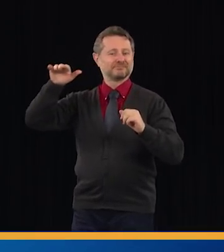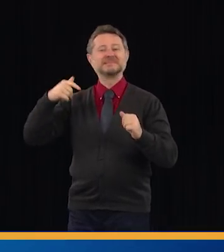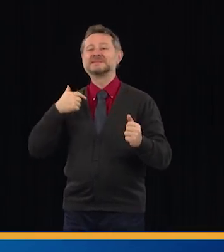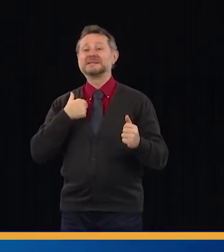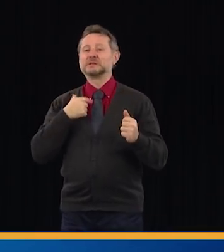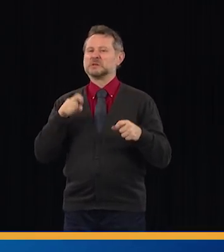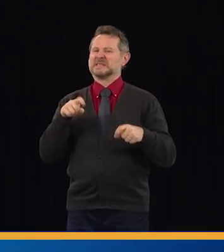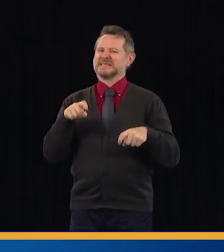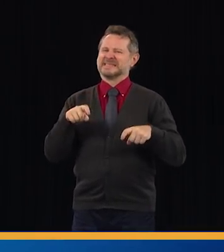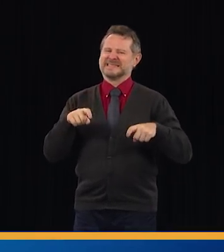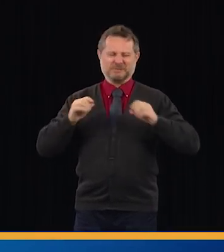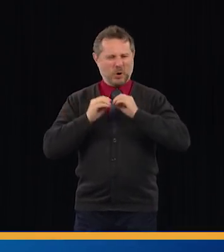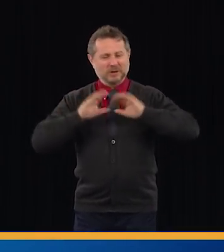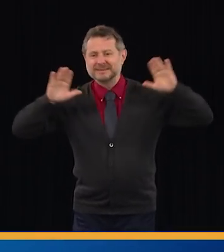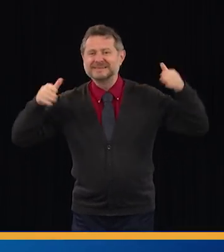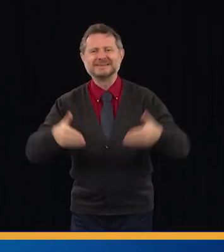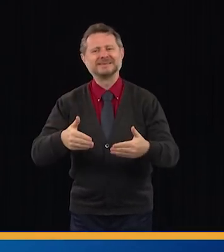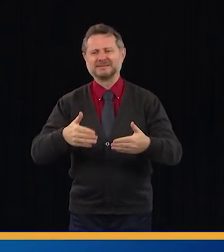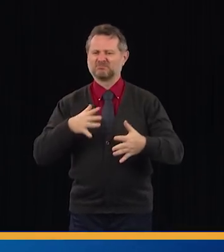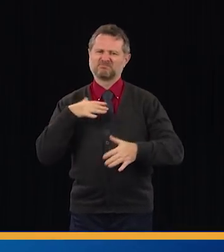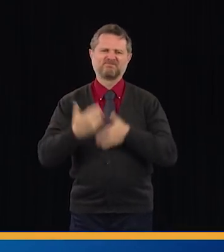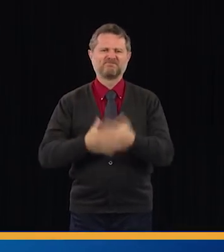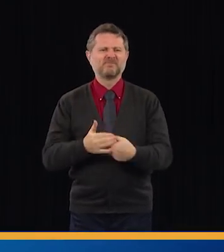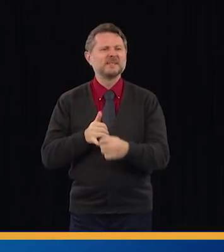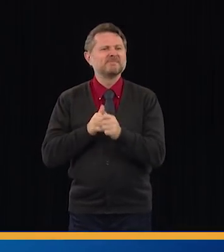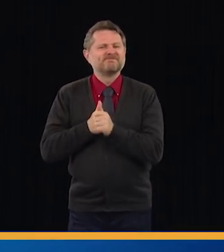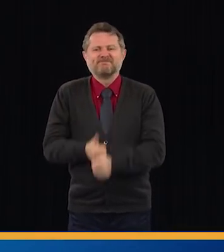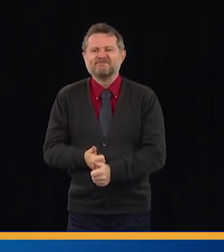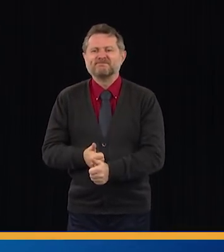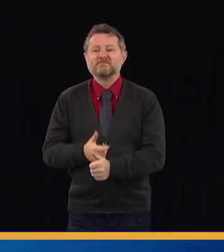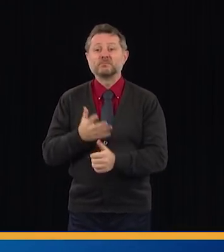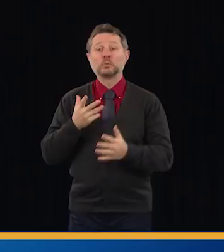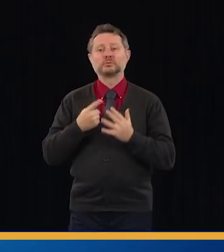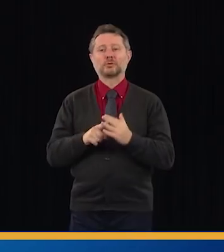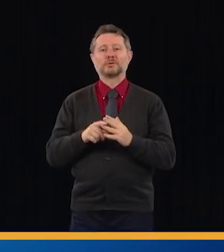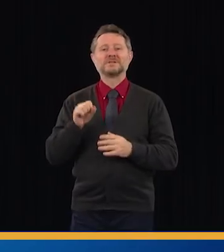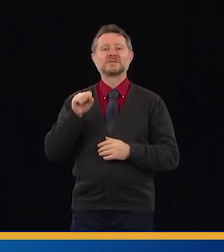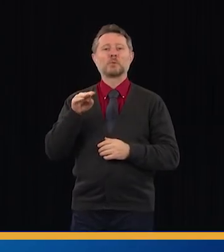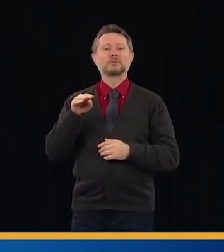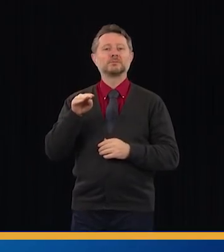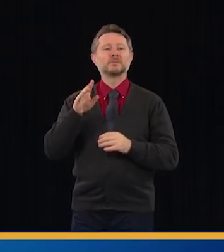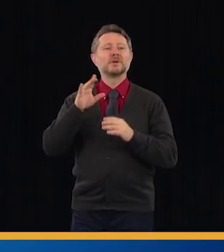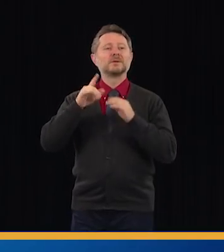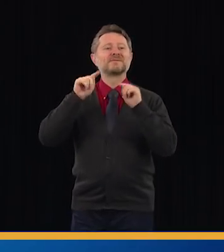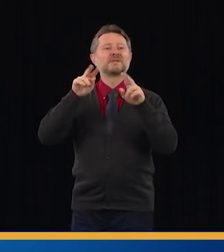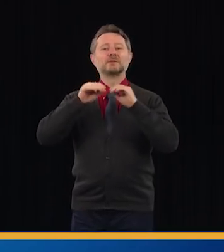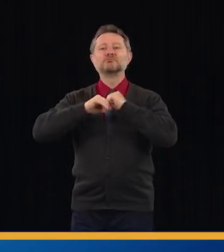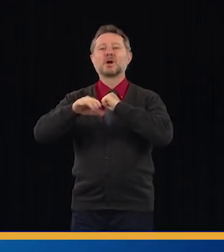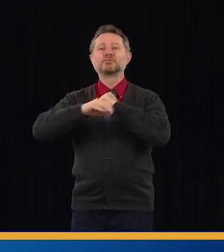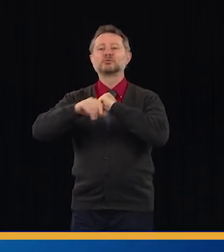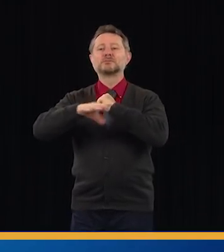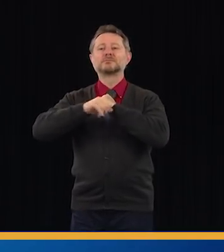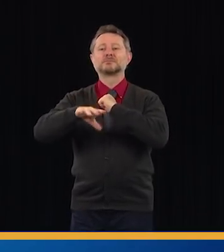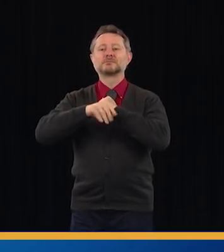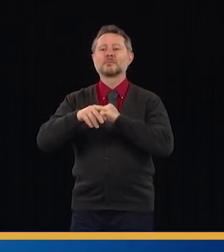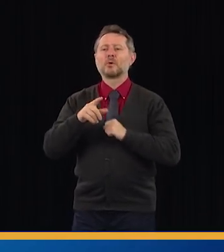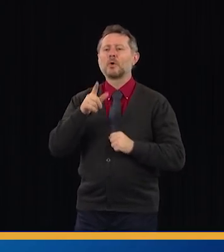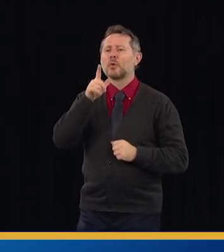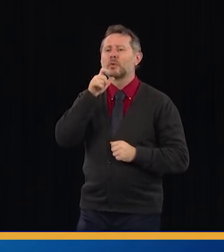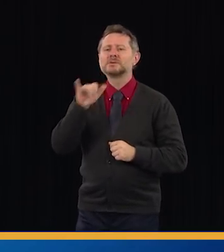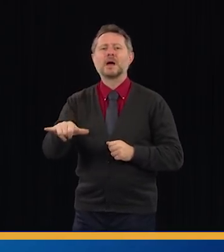our diligence. We're going to start a social media campaign. Who are you staying home